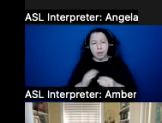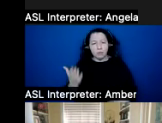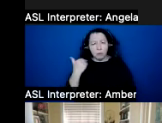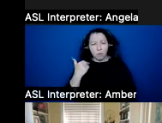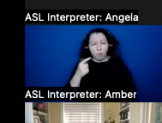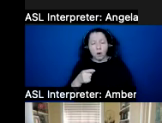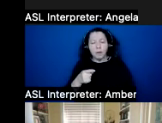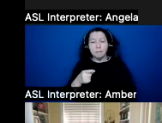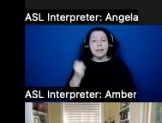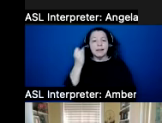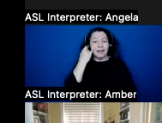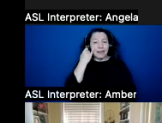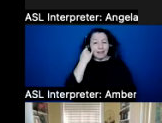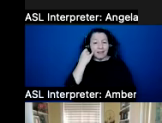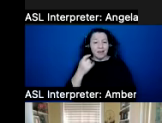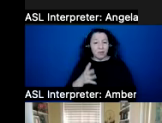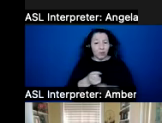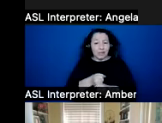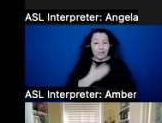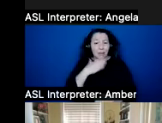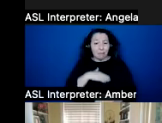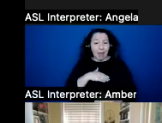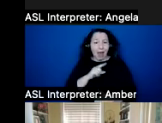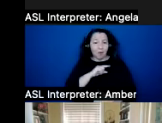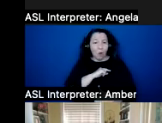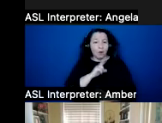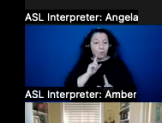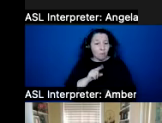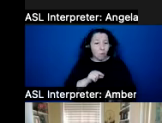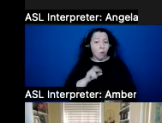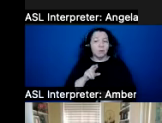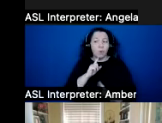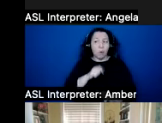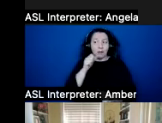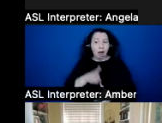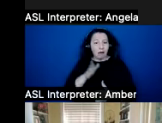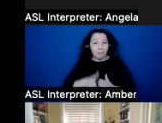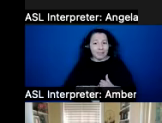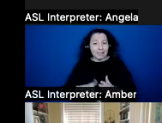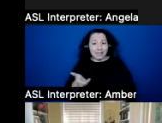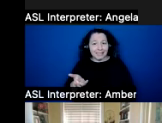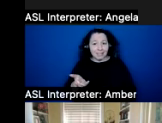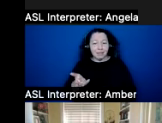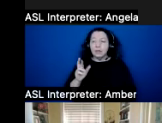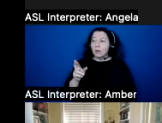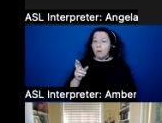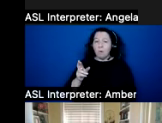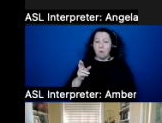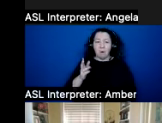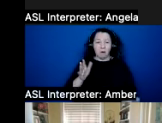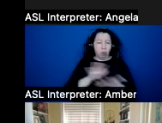you're getting poor quality reports or reports that appear to be incomplete or that gloss over